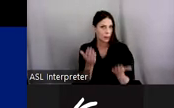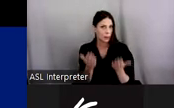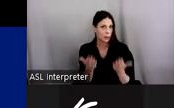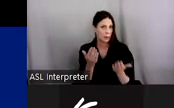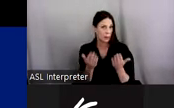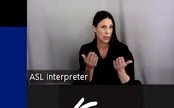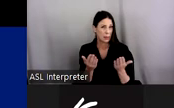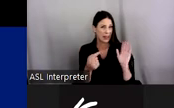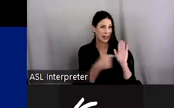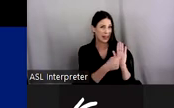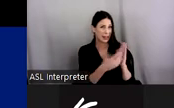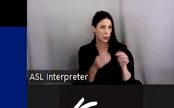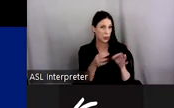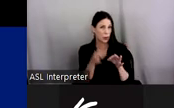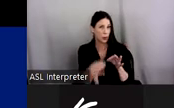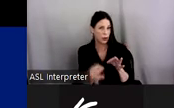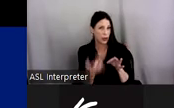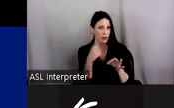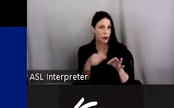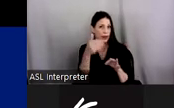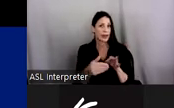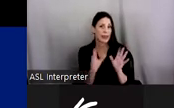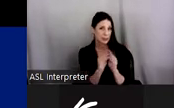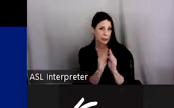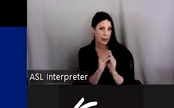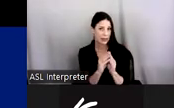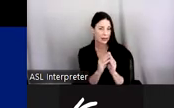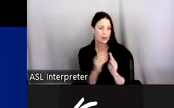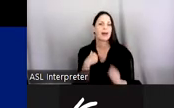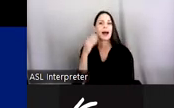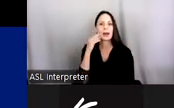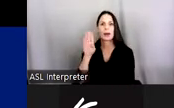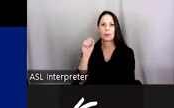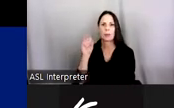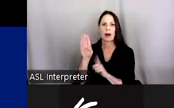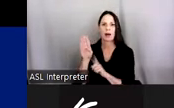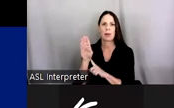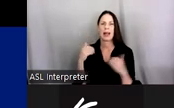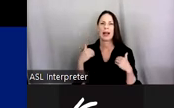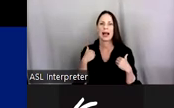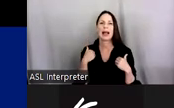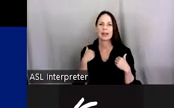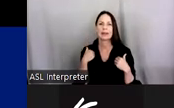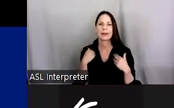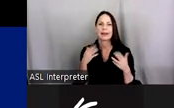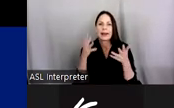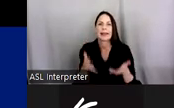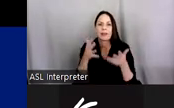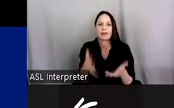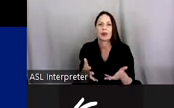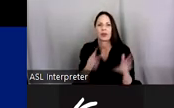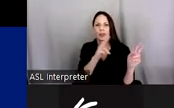the next meeting. I know Bob had some leftover remaining things to talk about